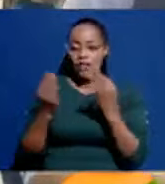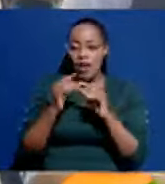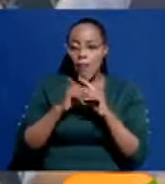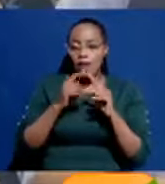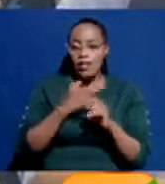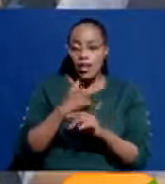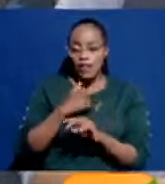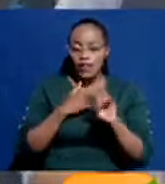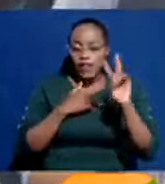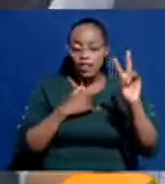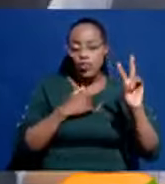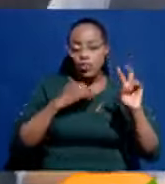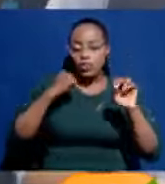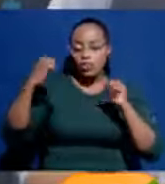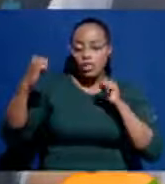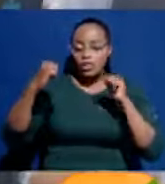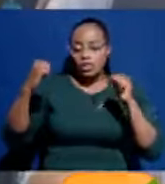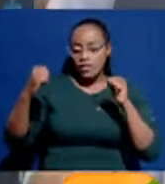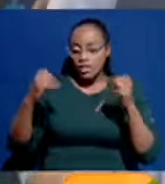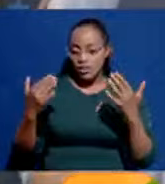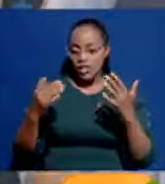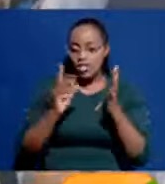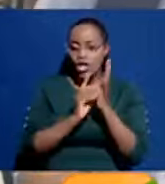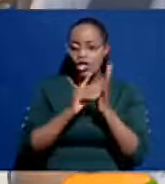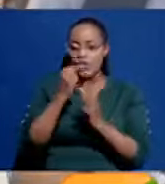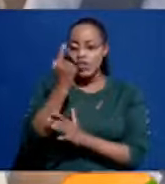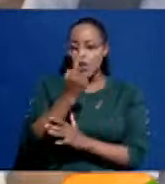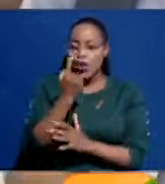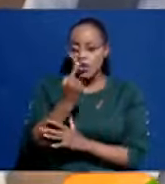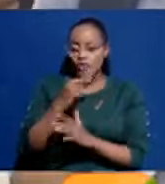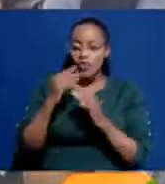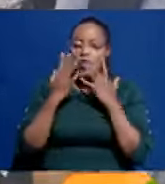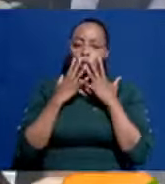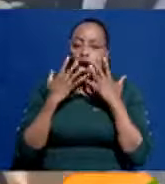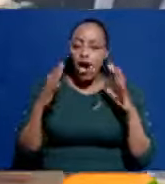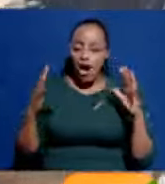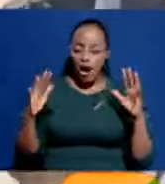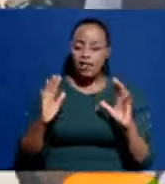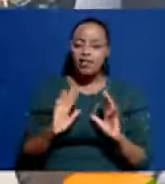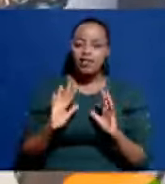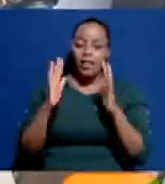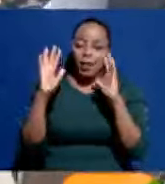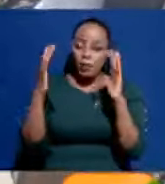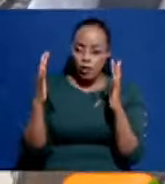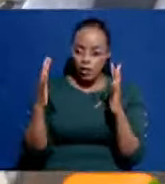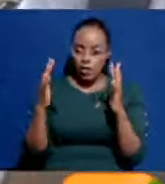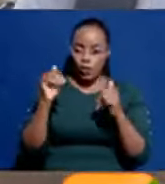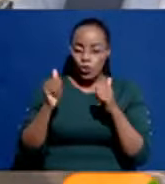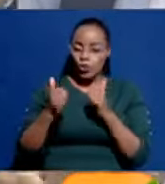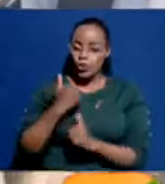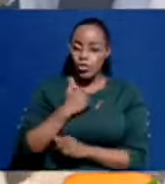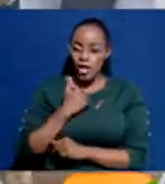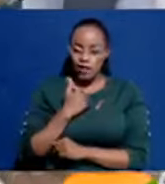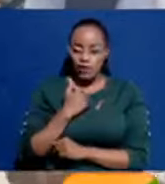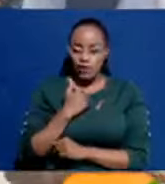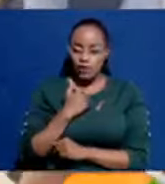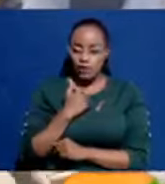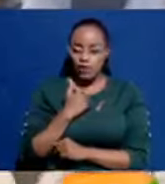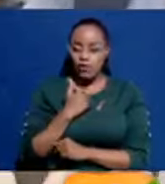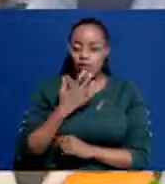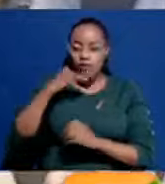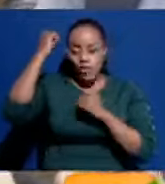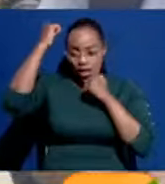two set doors, it's only for the grand ceremonies, the